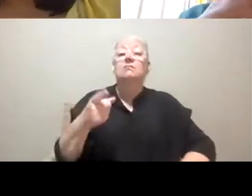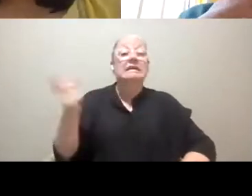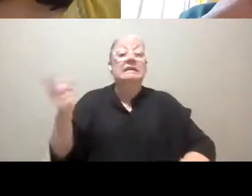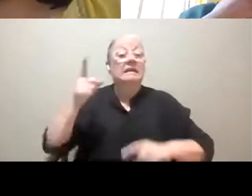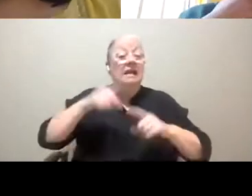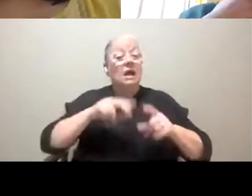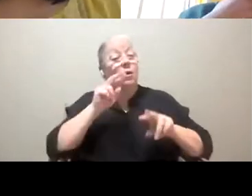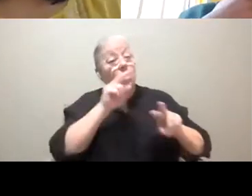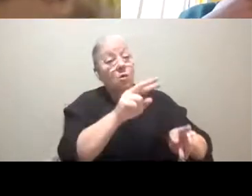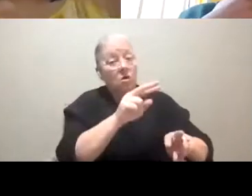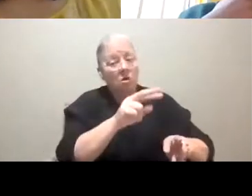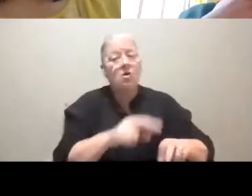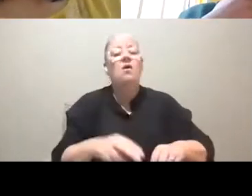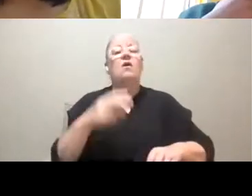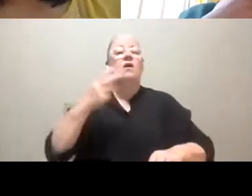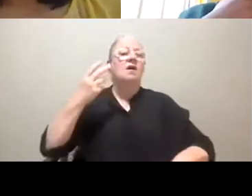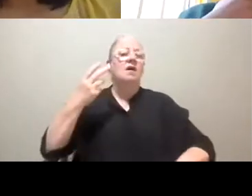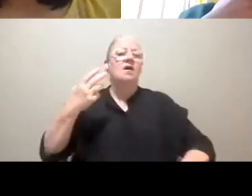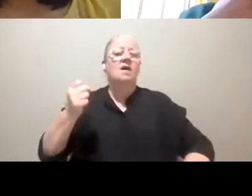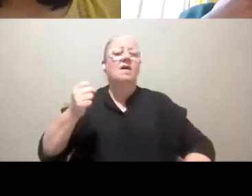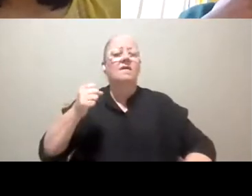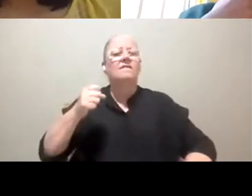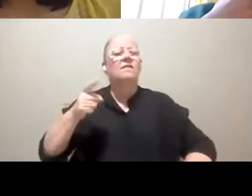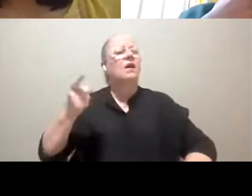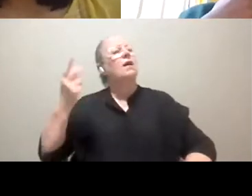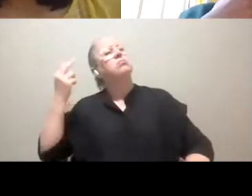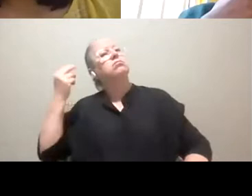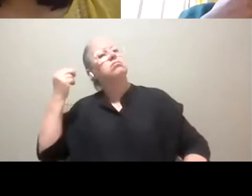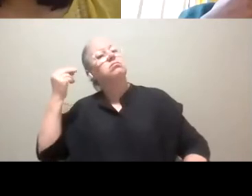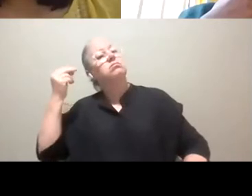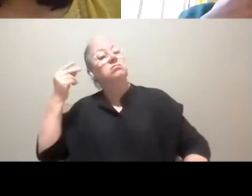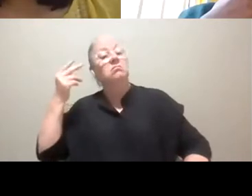audio aids. So it's a very comprehensive thing, actually.